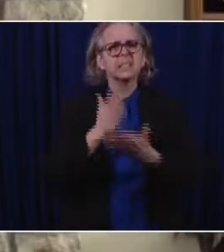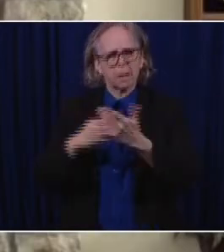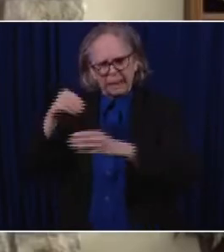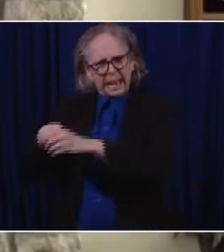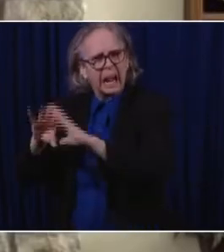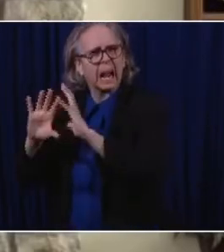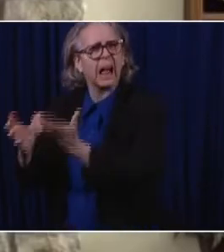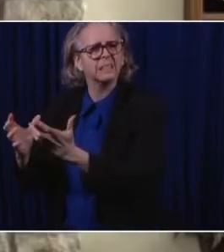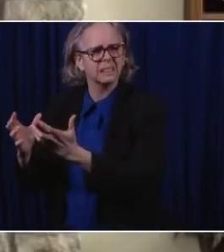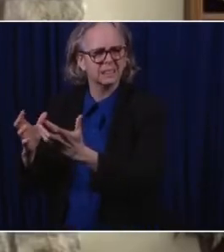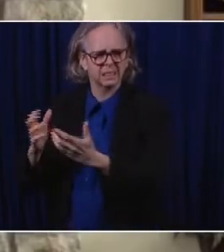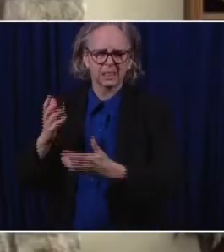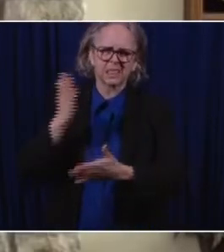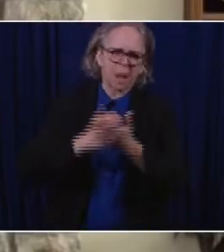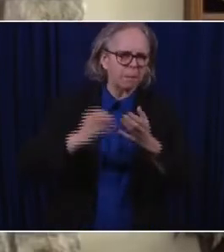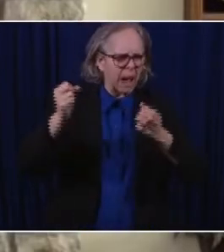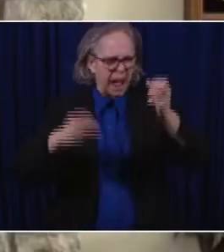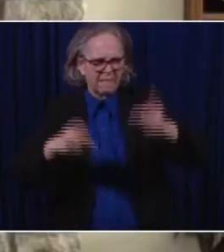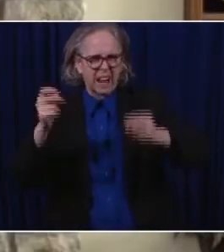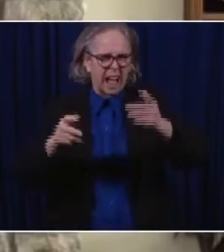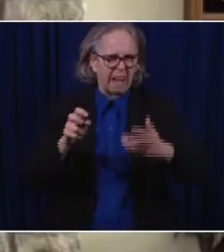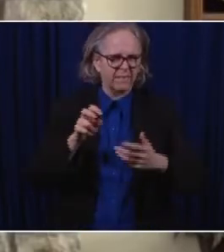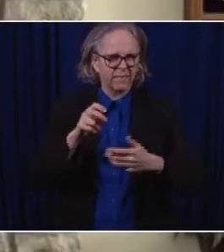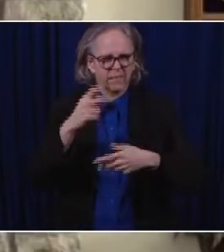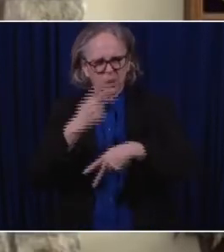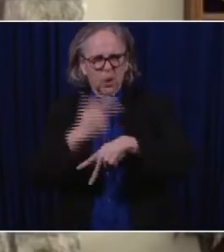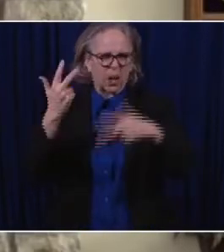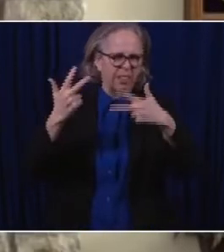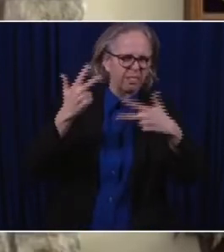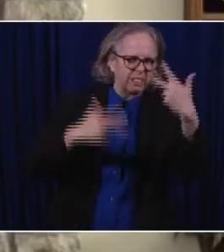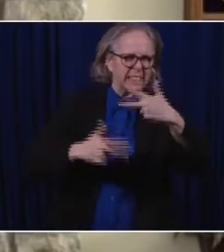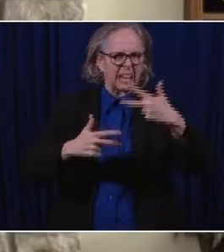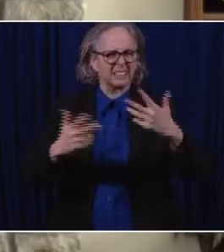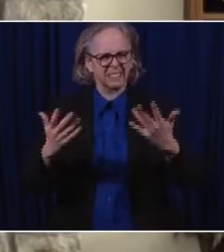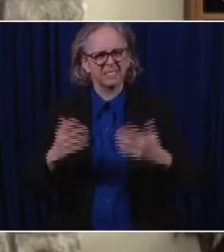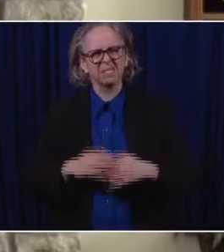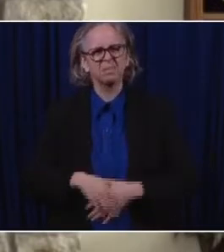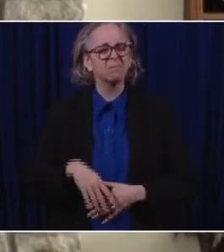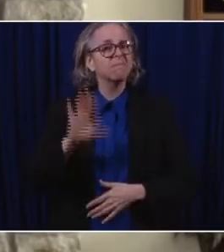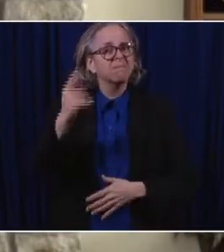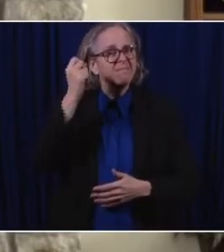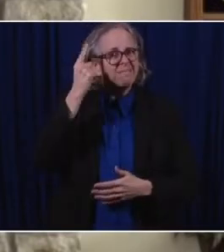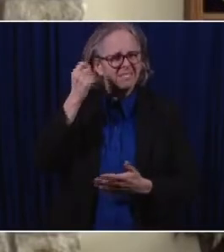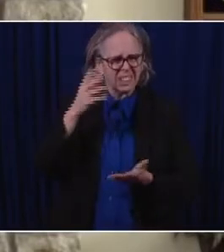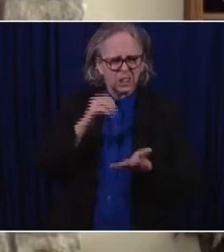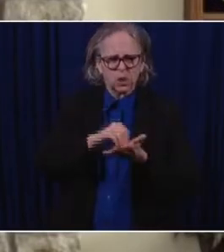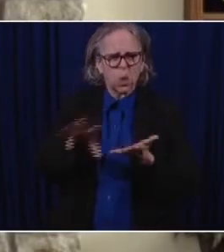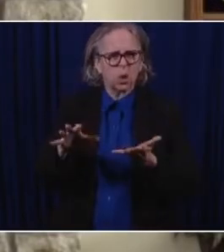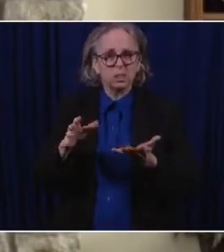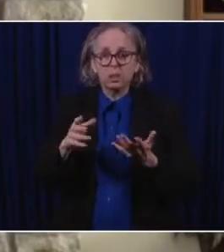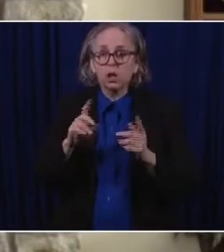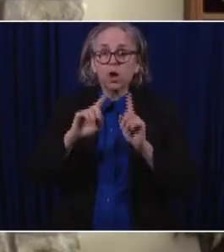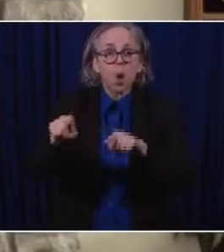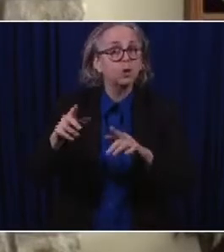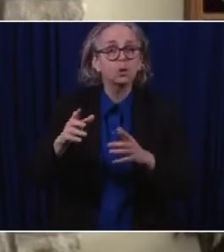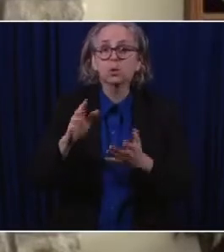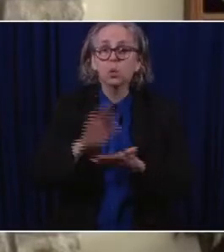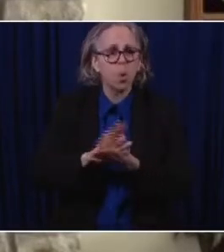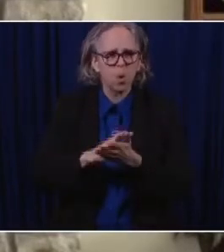have lost some days because of quarantines. And just as adults have felt the strain of this